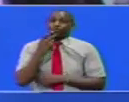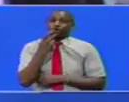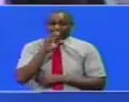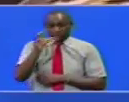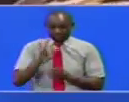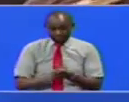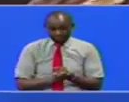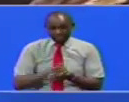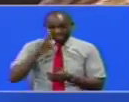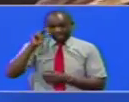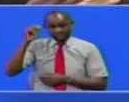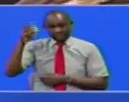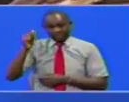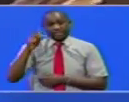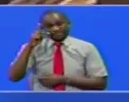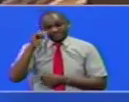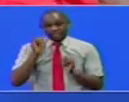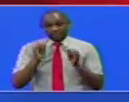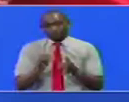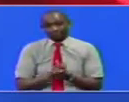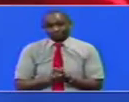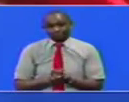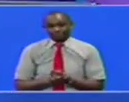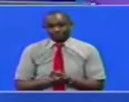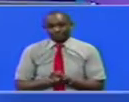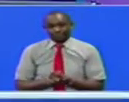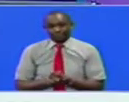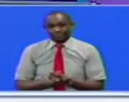counties. Rita Tinina, KTN News.